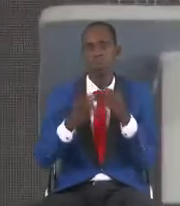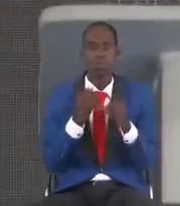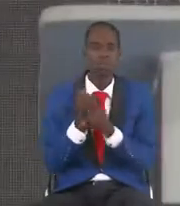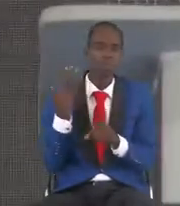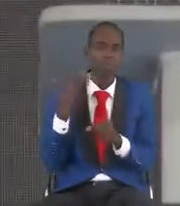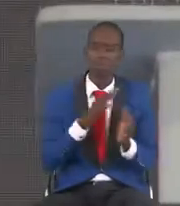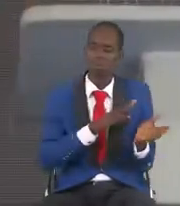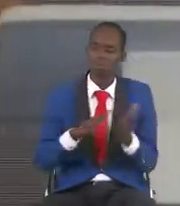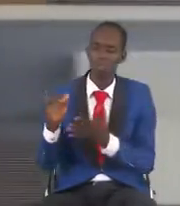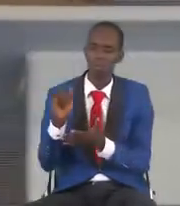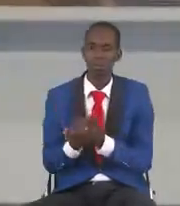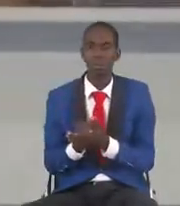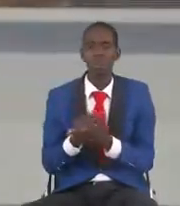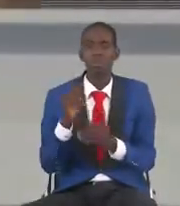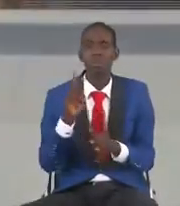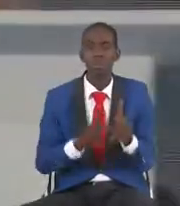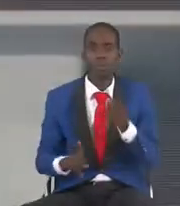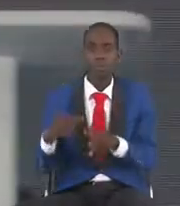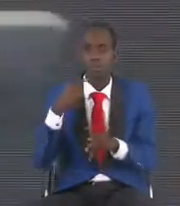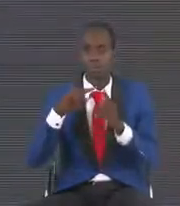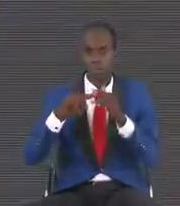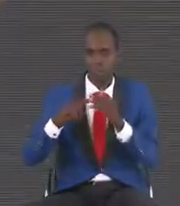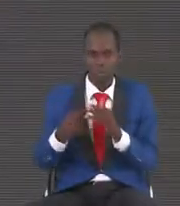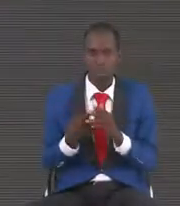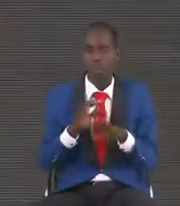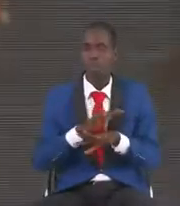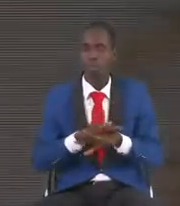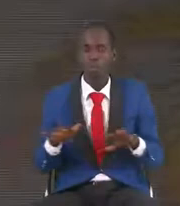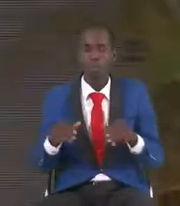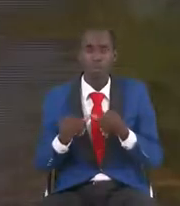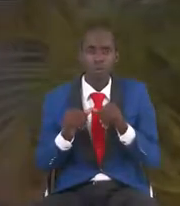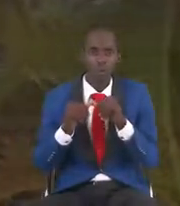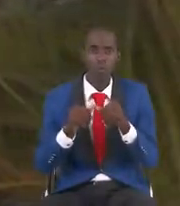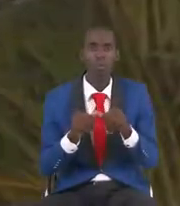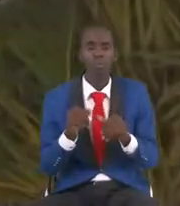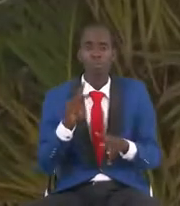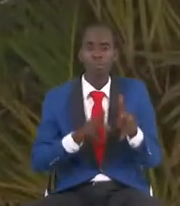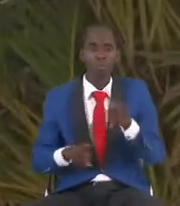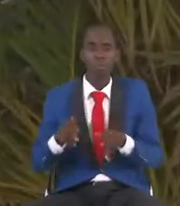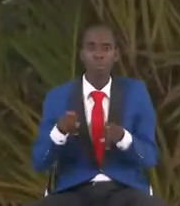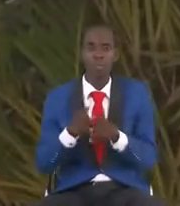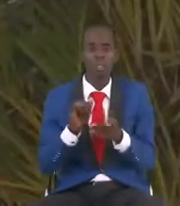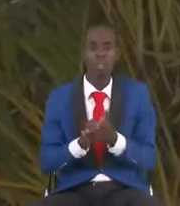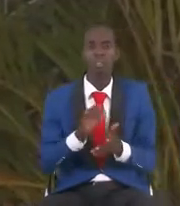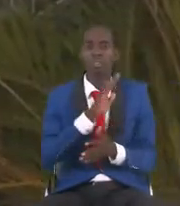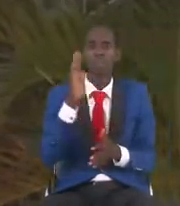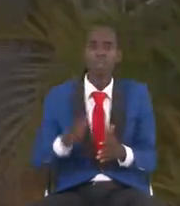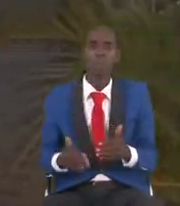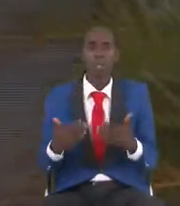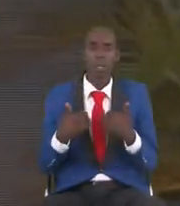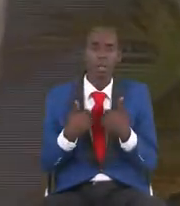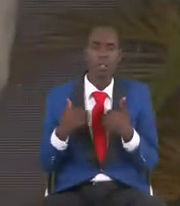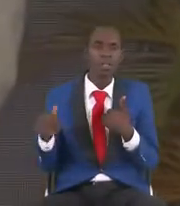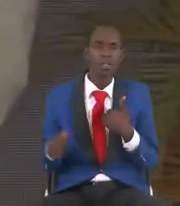abandoned that. The people who start but don't continue, those people never have any